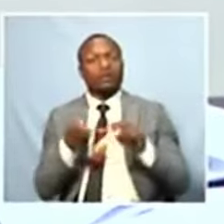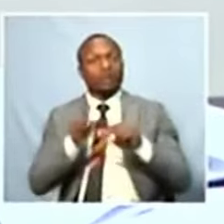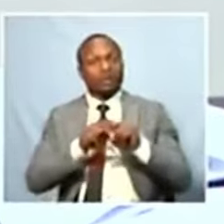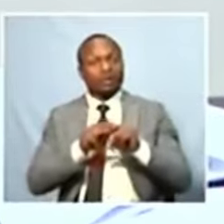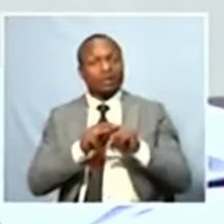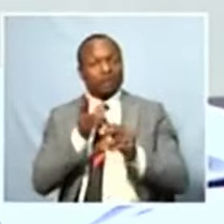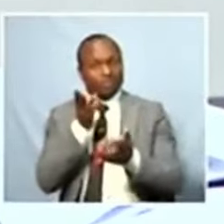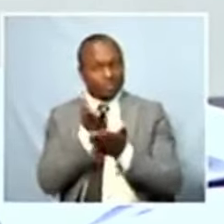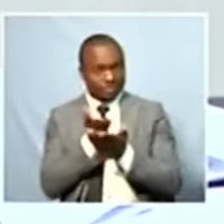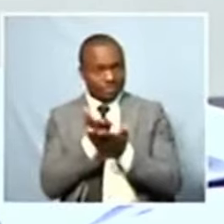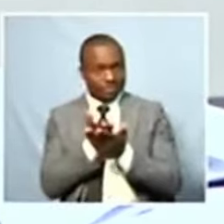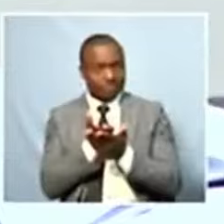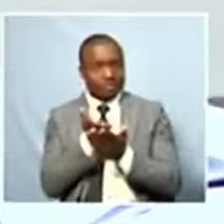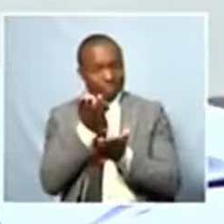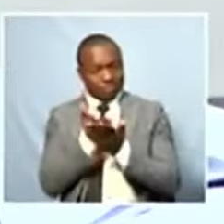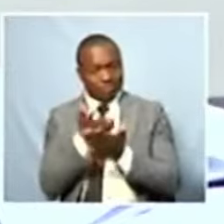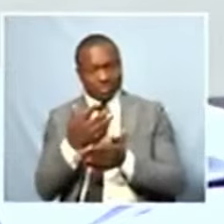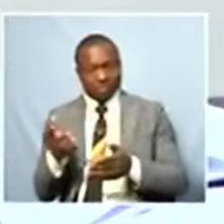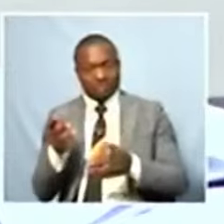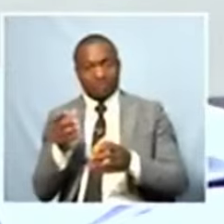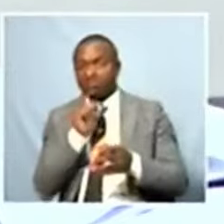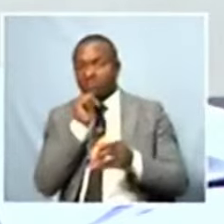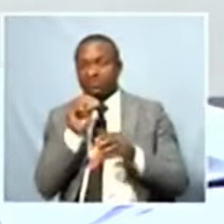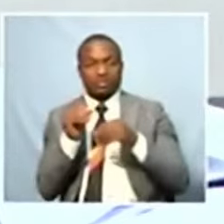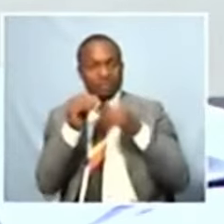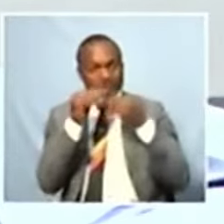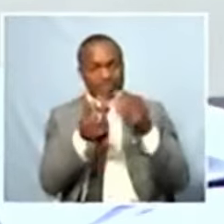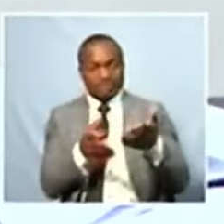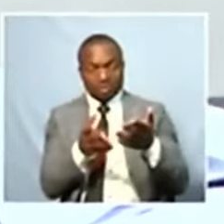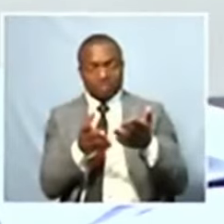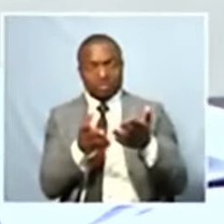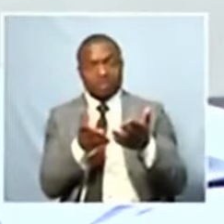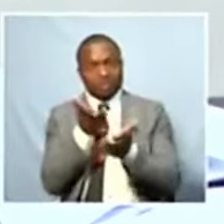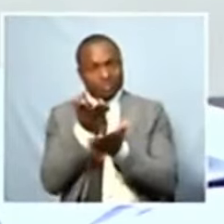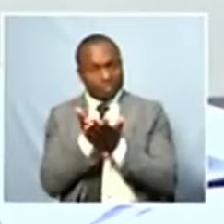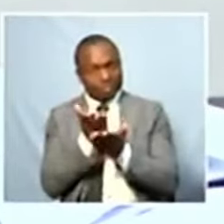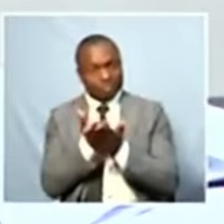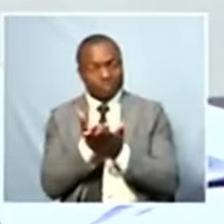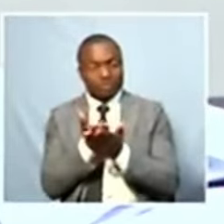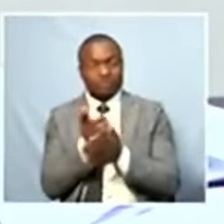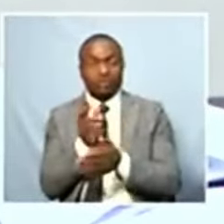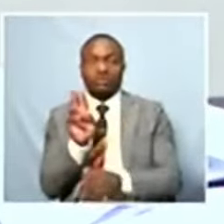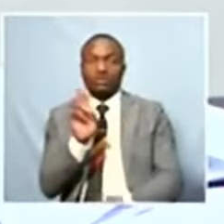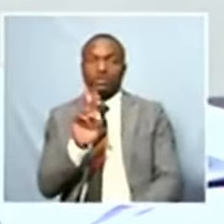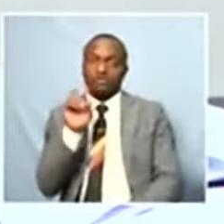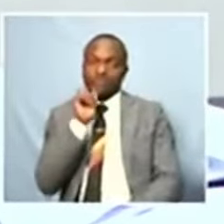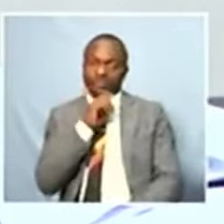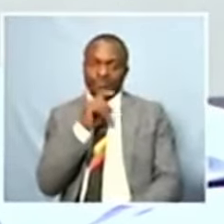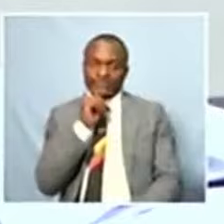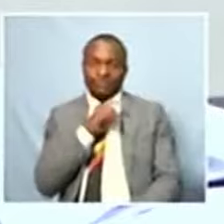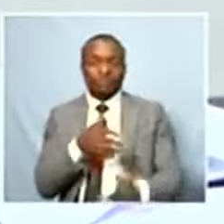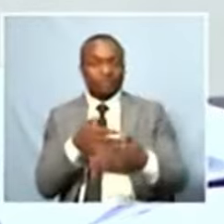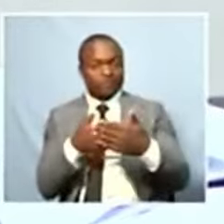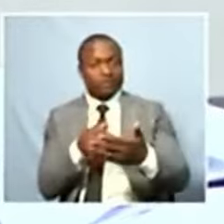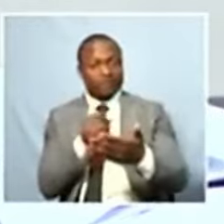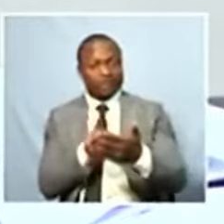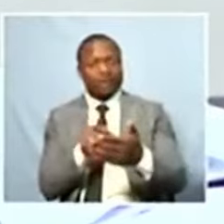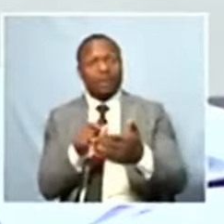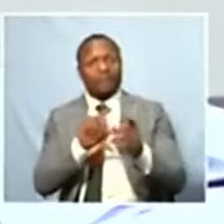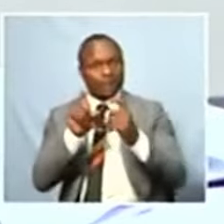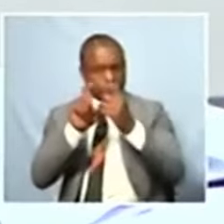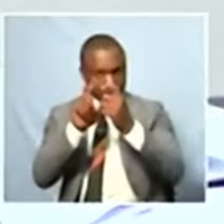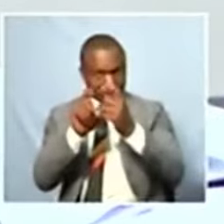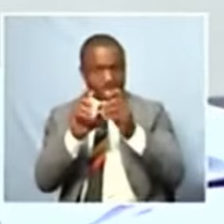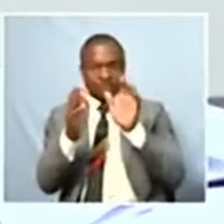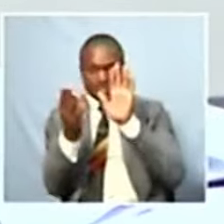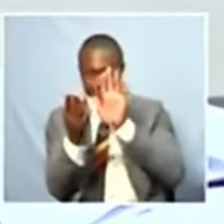goods that were never supplied, claims using forged invoices and so forth. So these are practical things, practical challenges that we have.